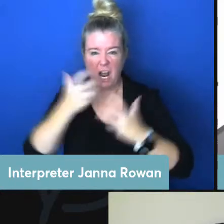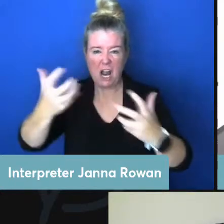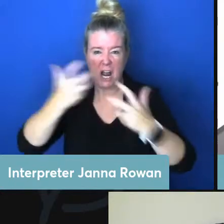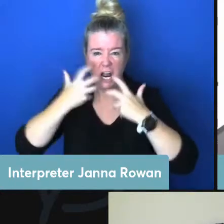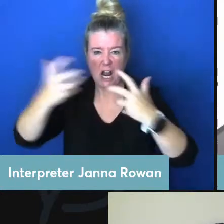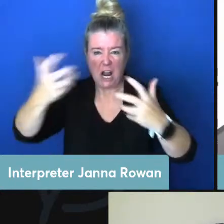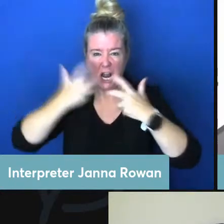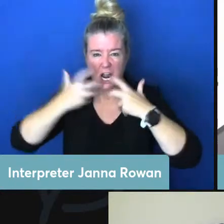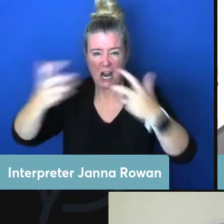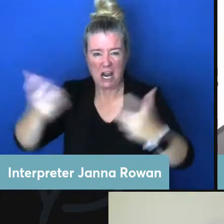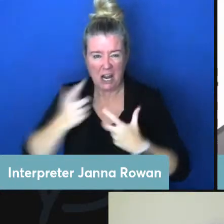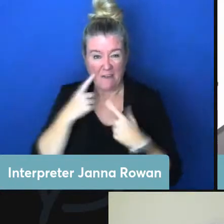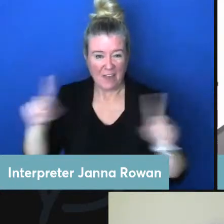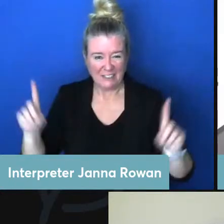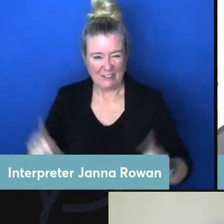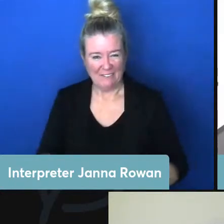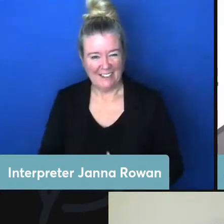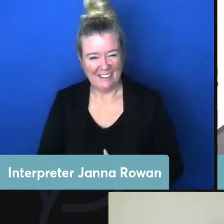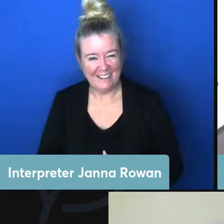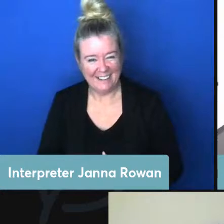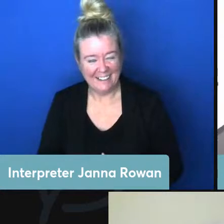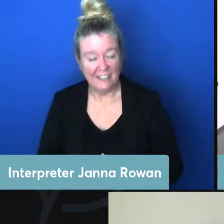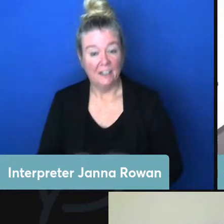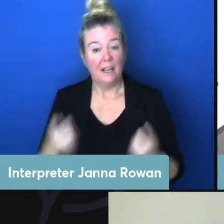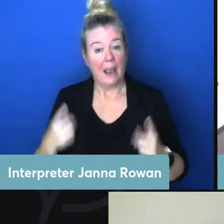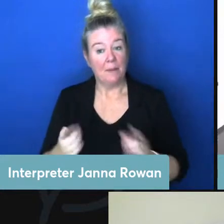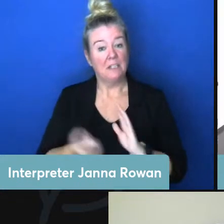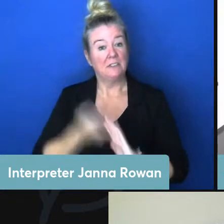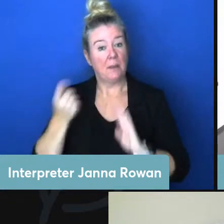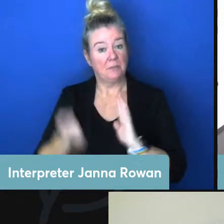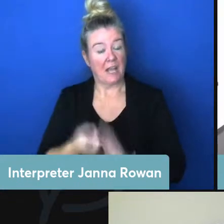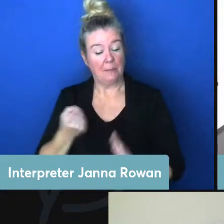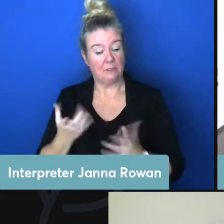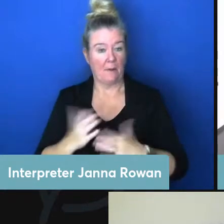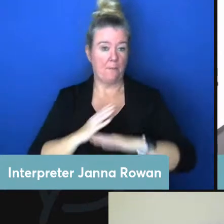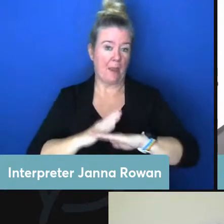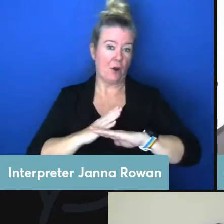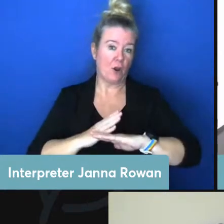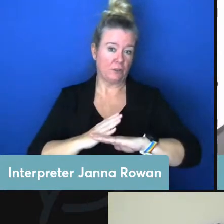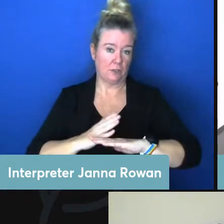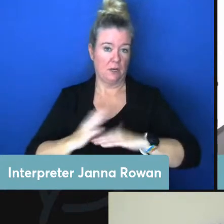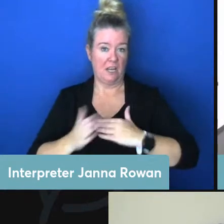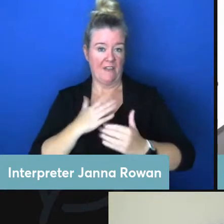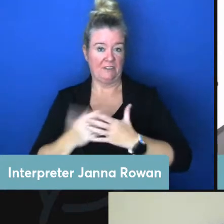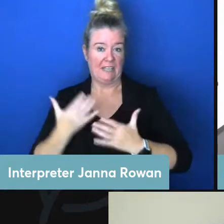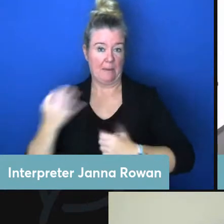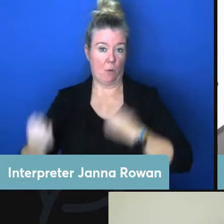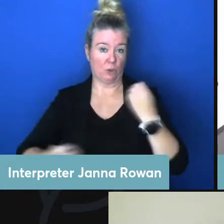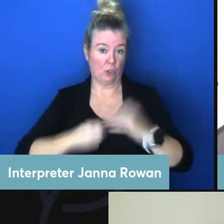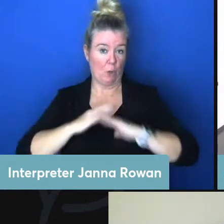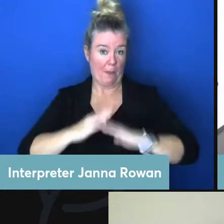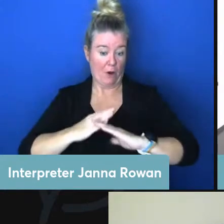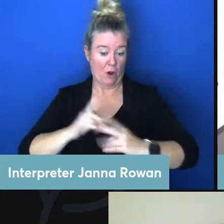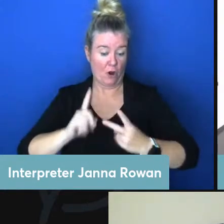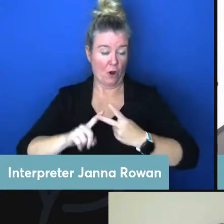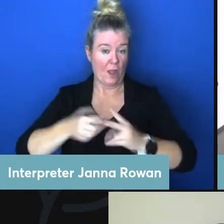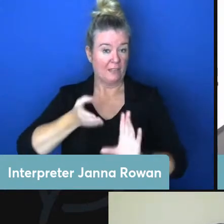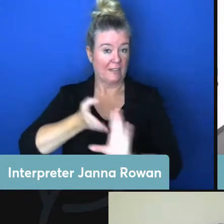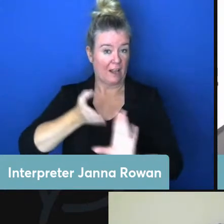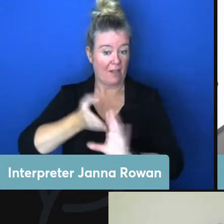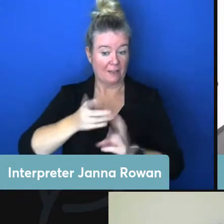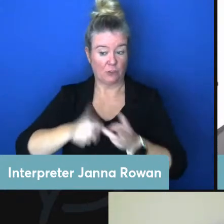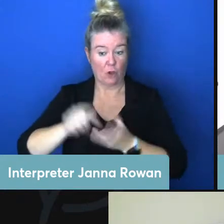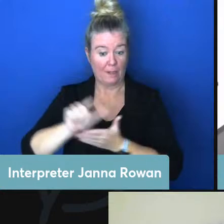loudly and effectively. But what happens is that sometimes there are barriers, whether they're emotional, psychological,